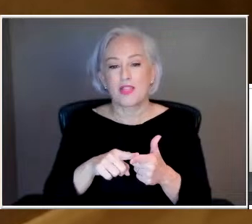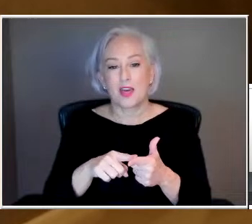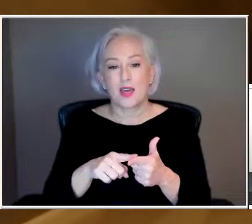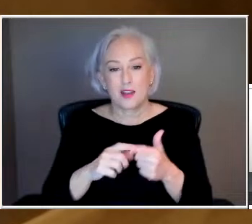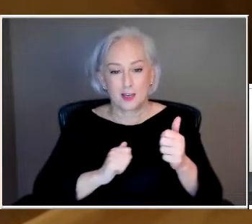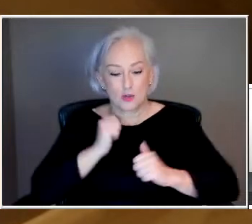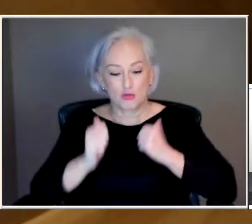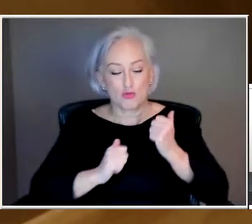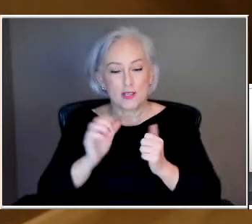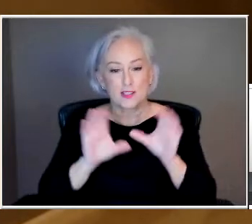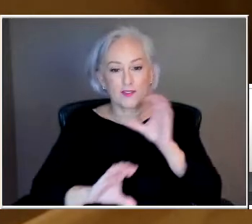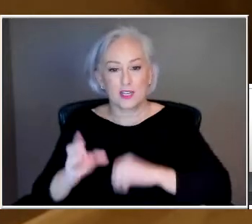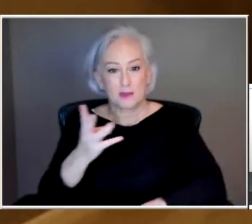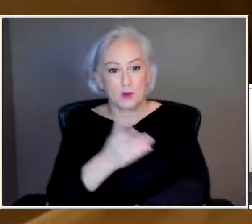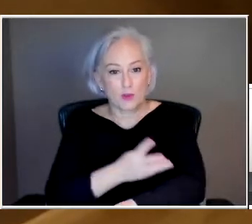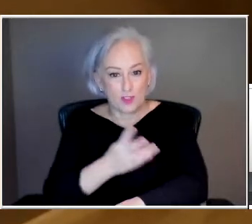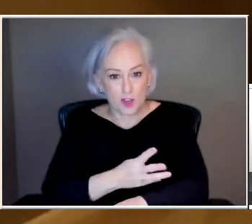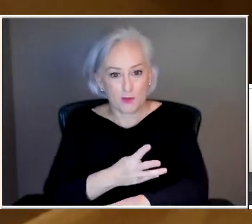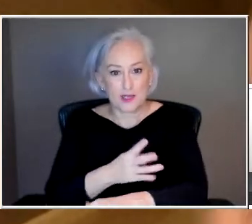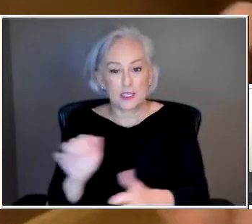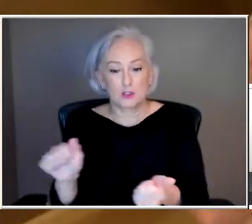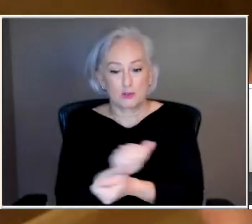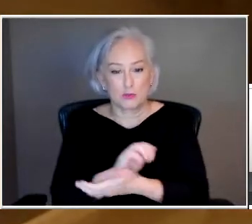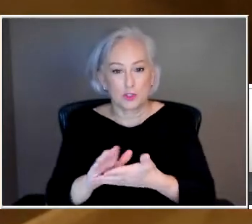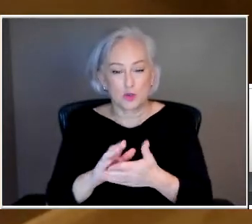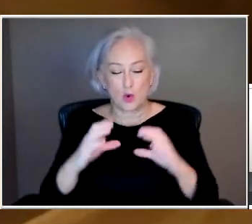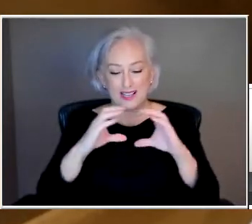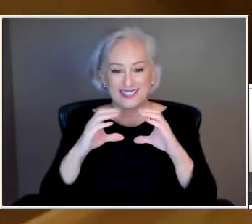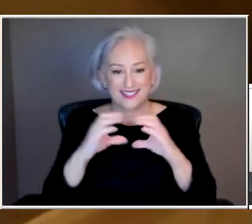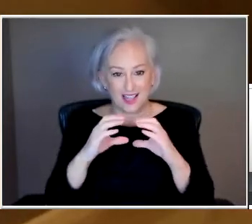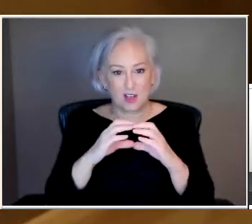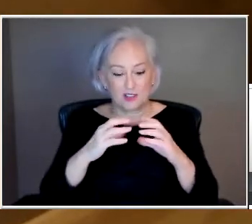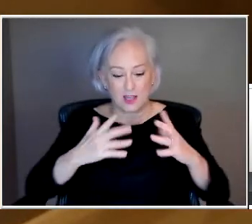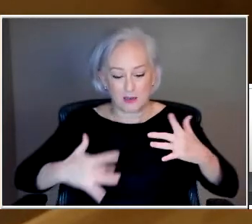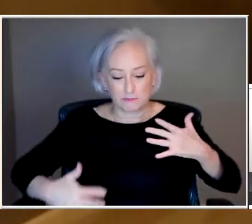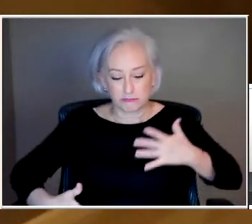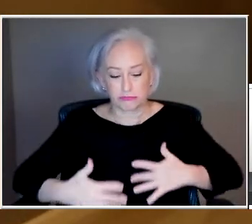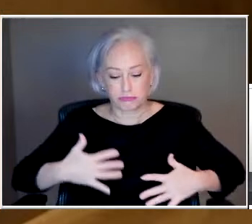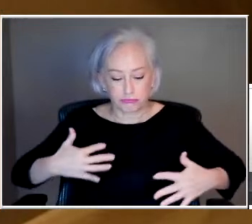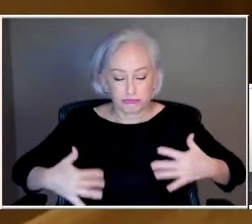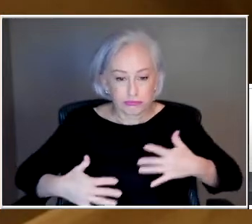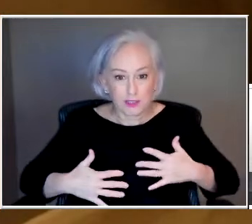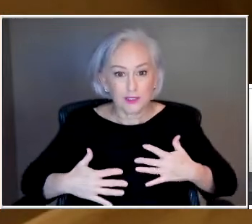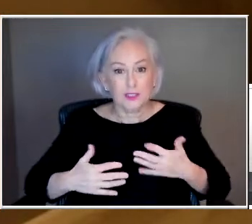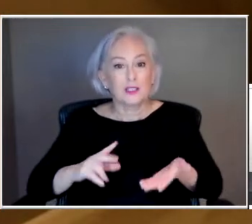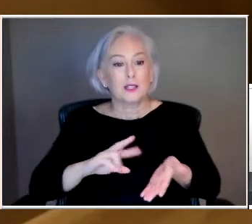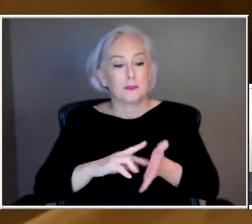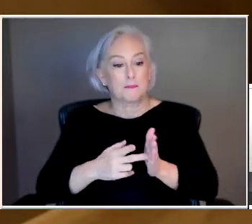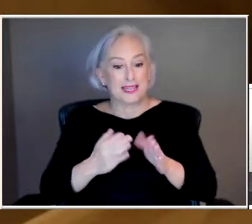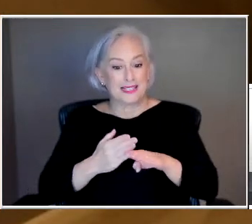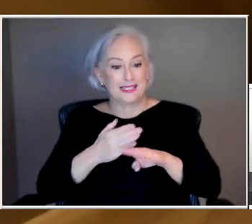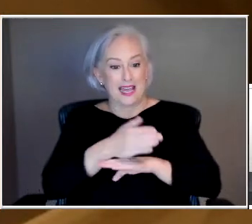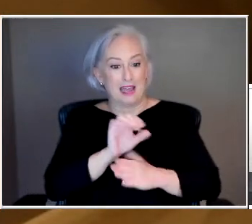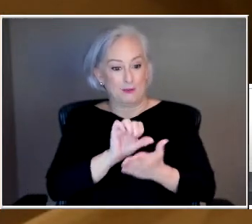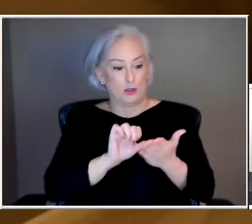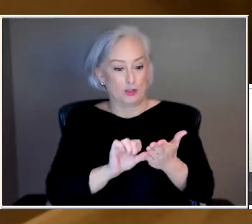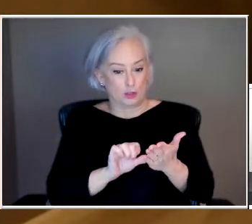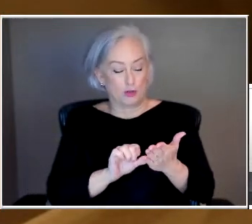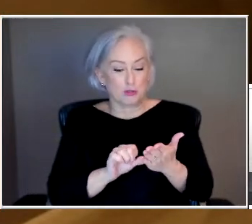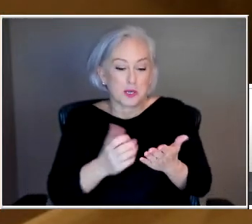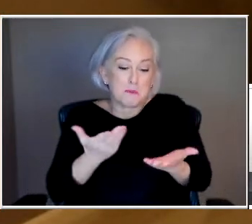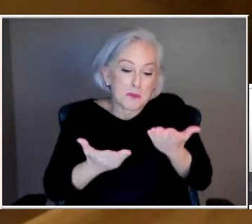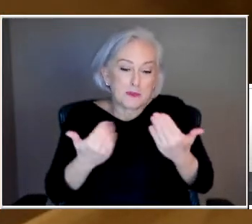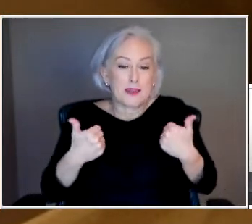out cells that may be floating around. So that's what we are trying to target. So after surgery, there would still be some cells floating around